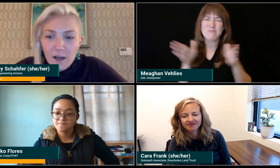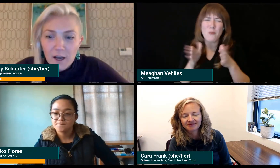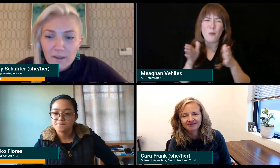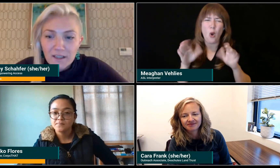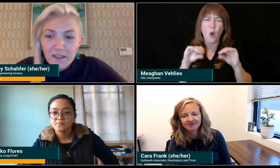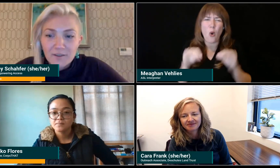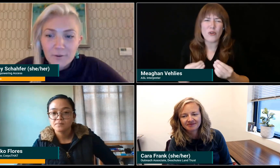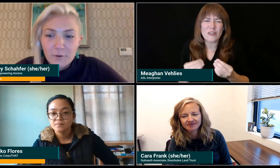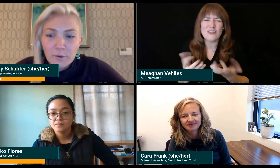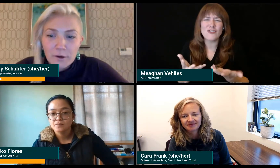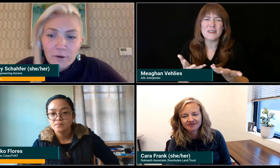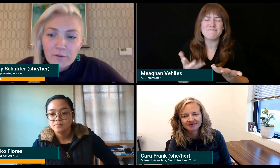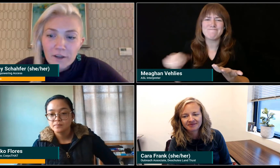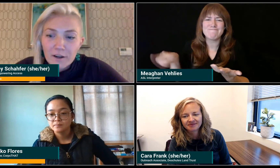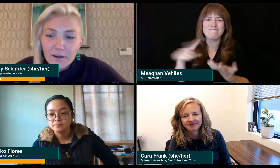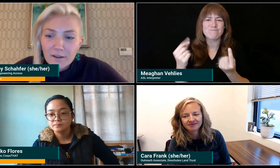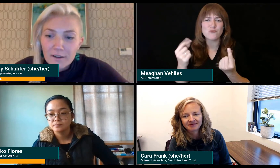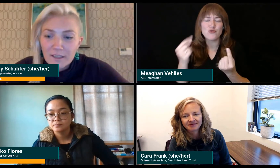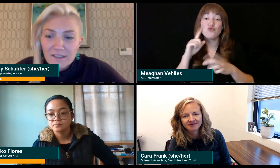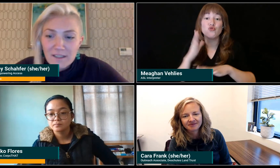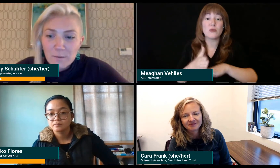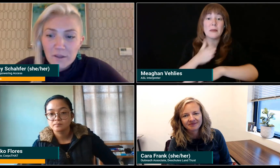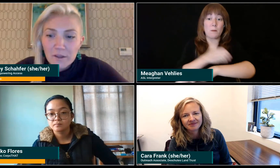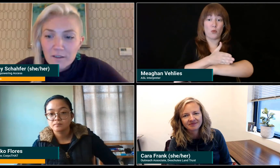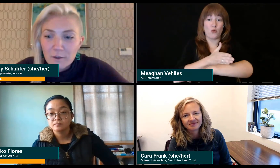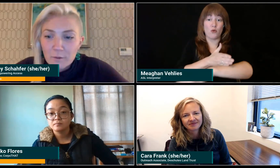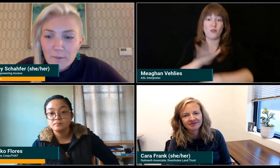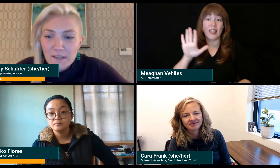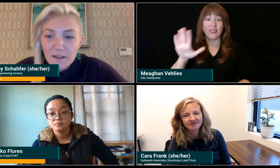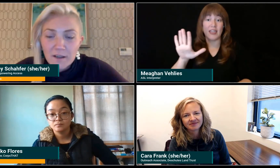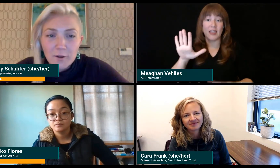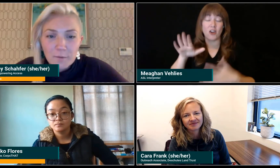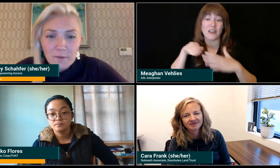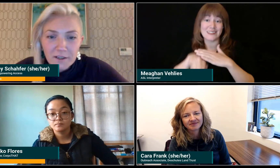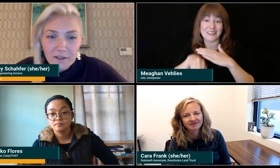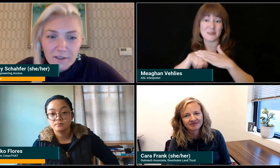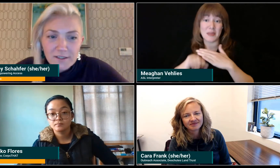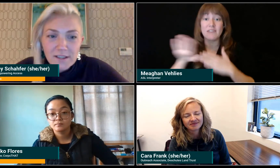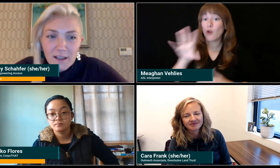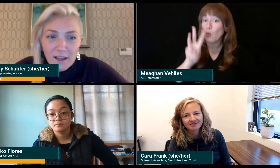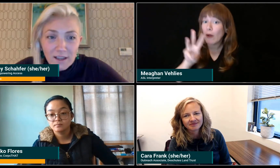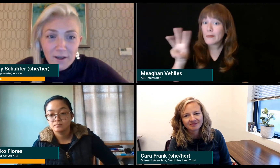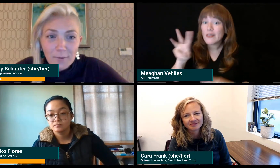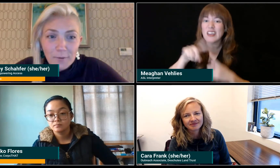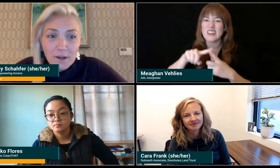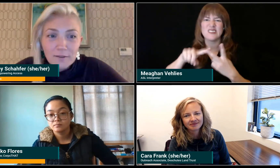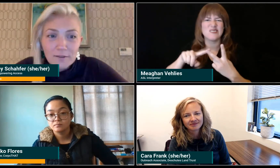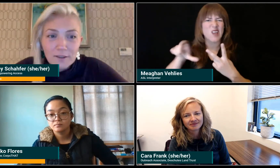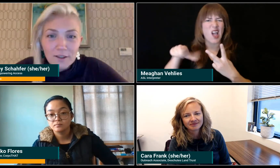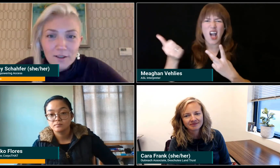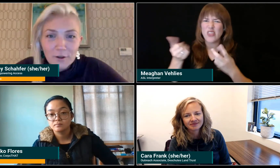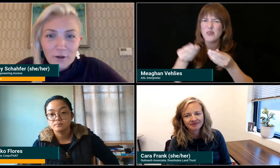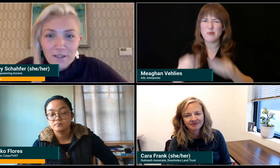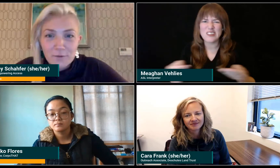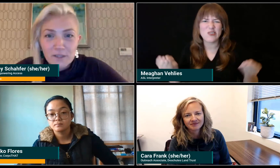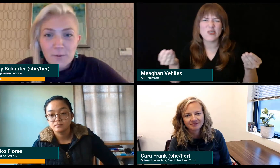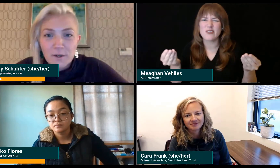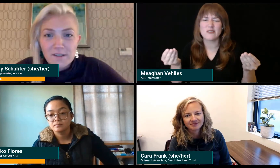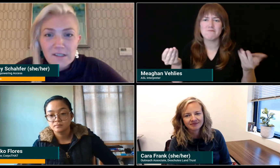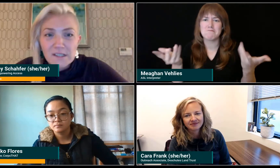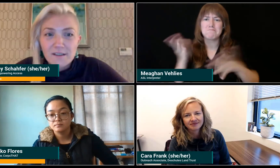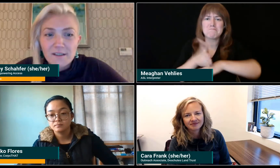organizations, what they can do to improve their accessibility of their website and other materials. I think one of the